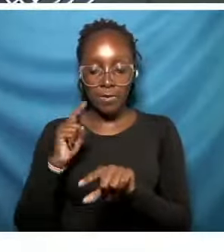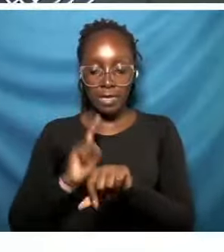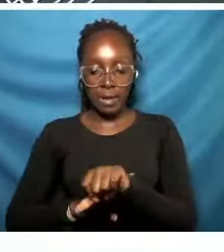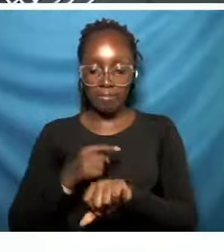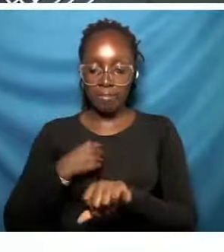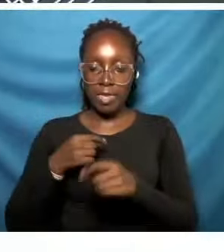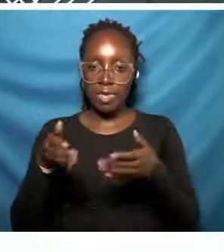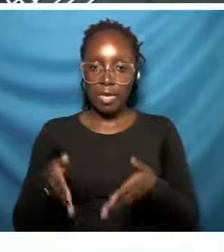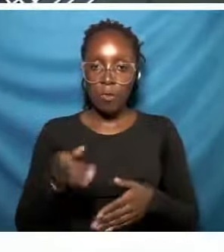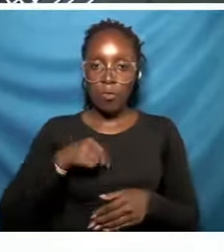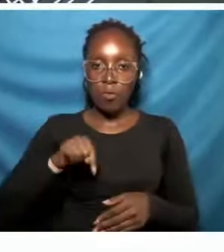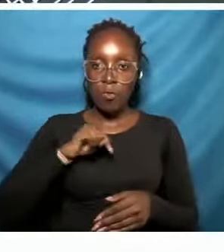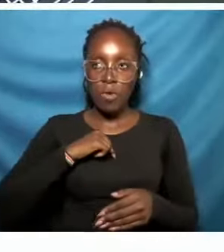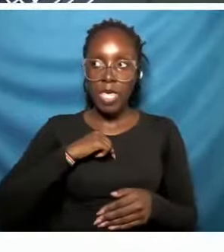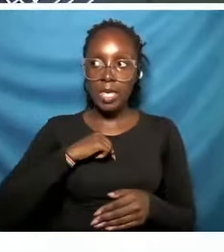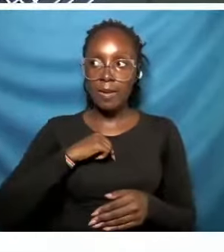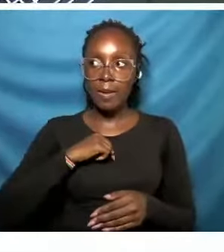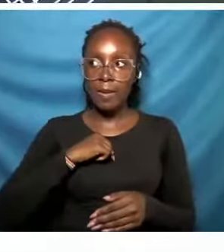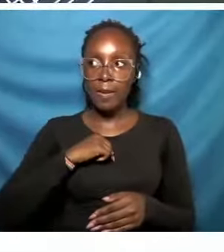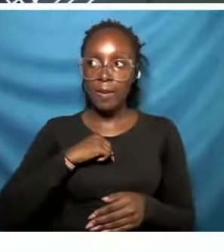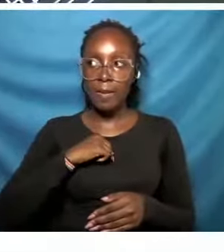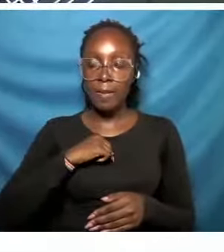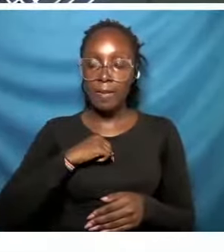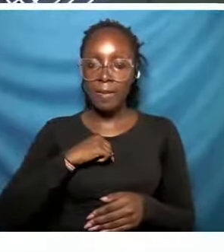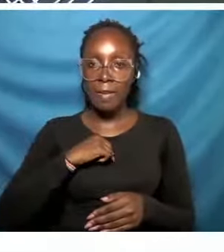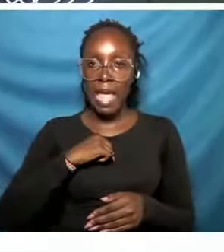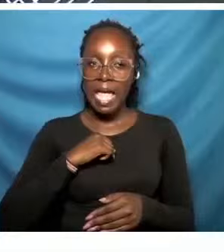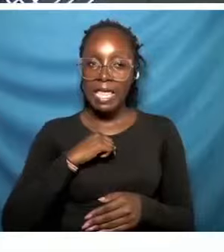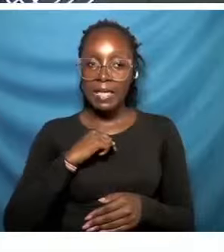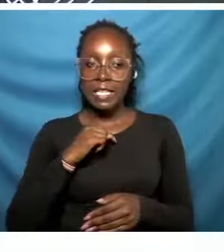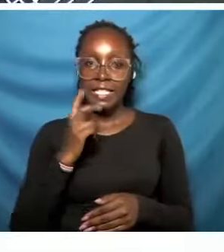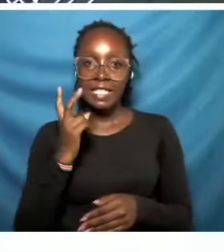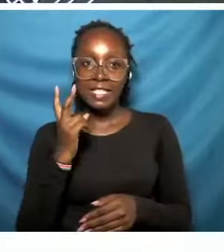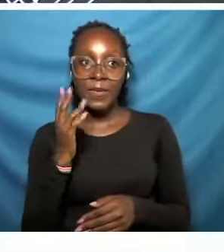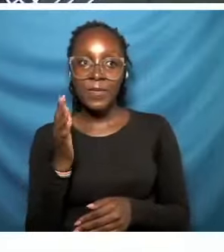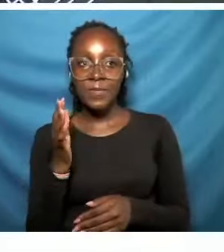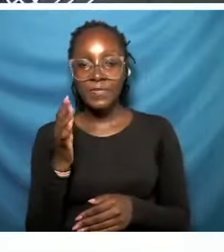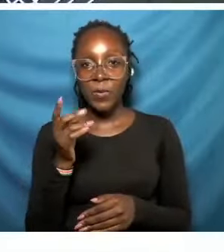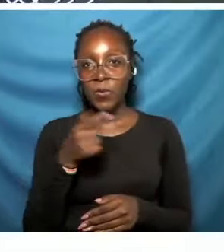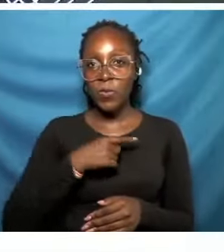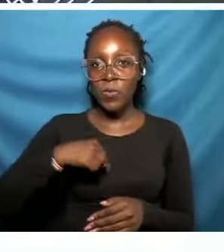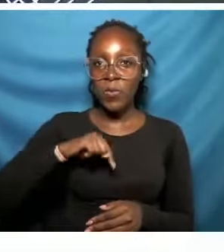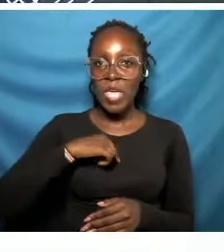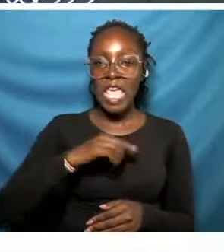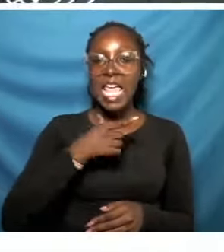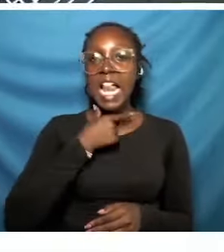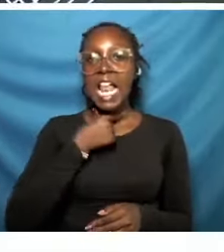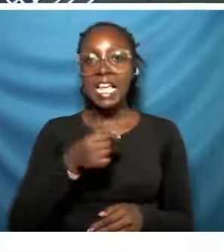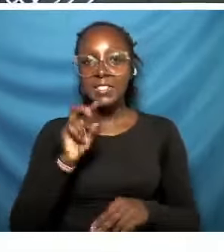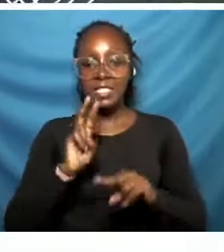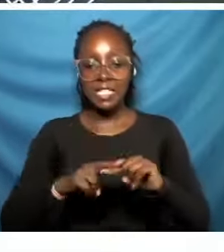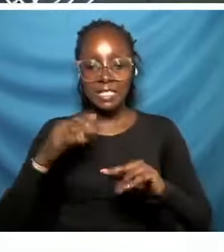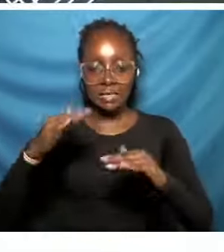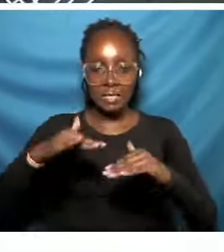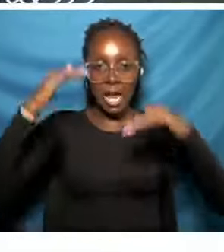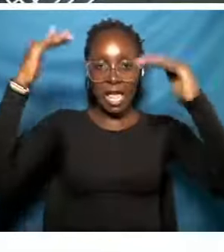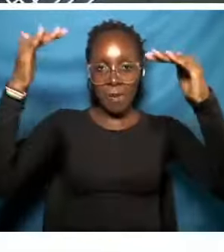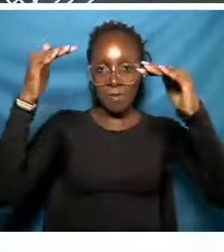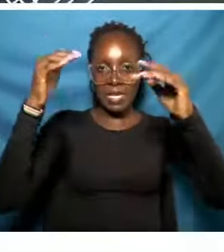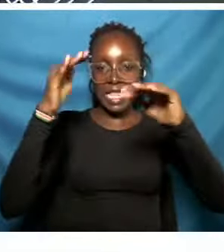we have preferred sitting on the mezzanine to the ground floor, all to the glory of God.